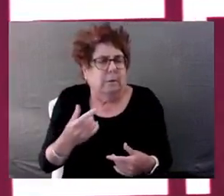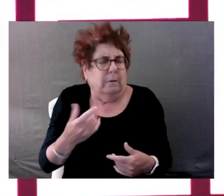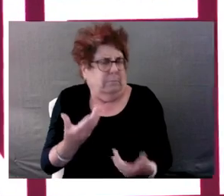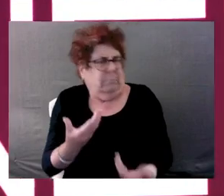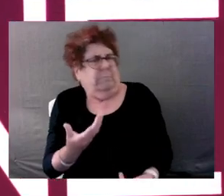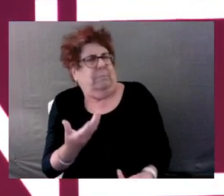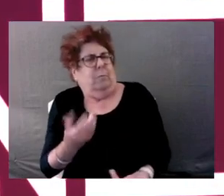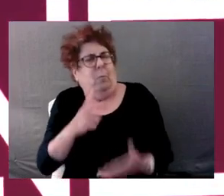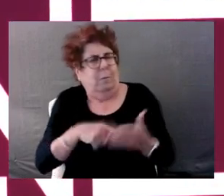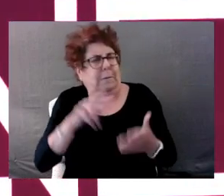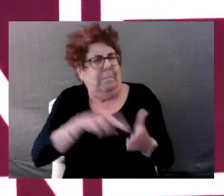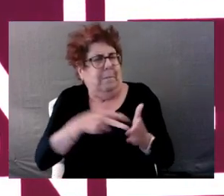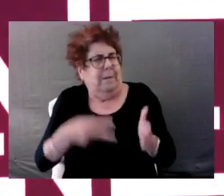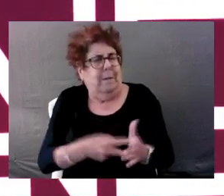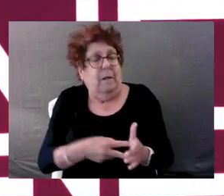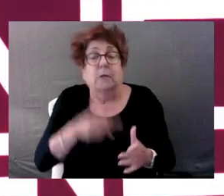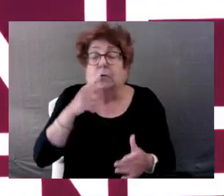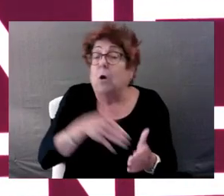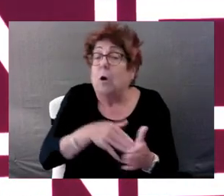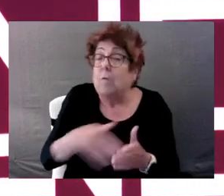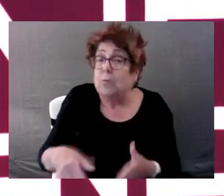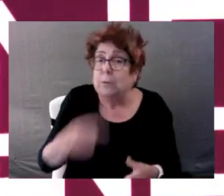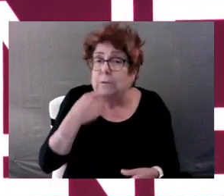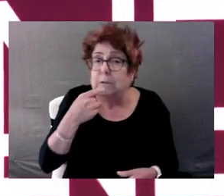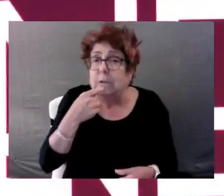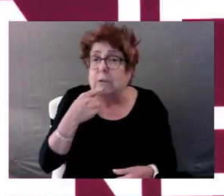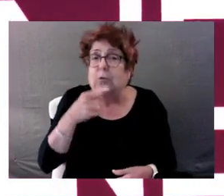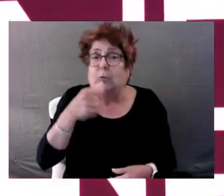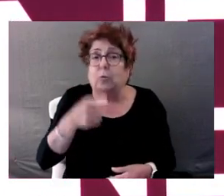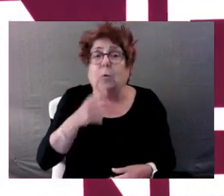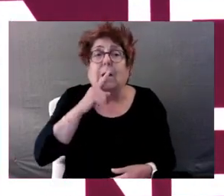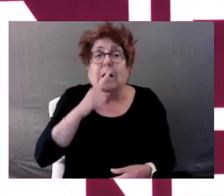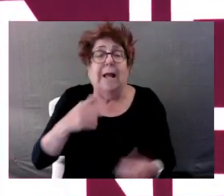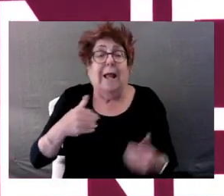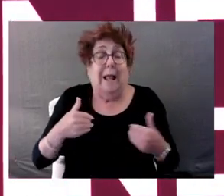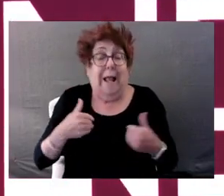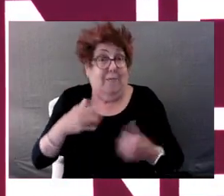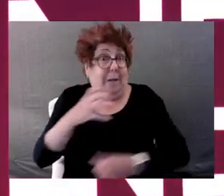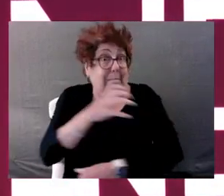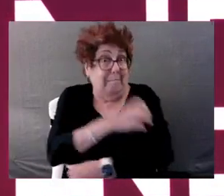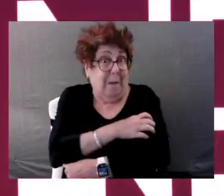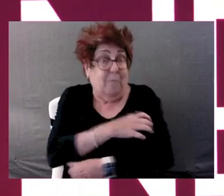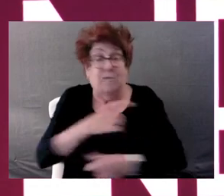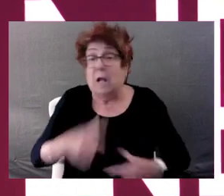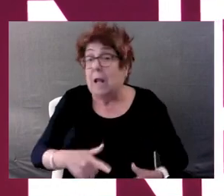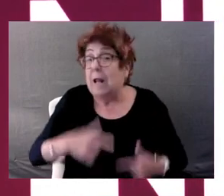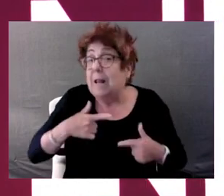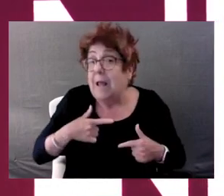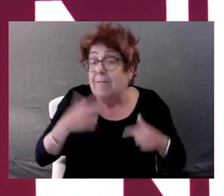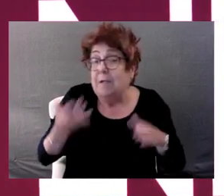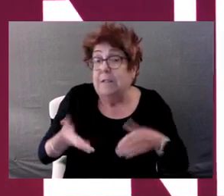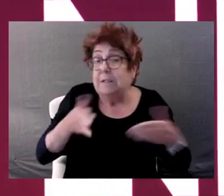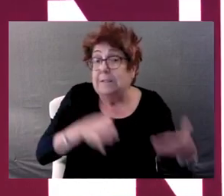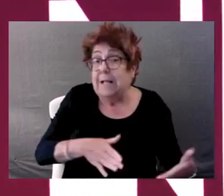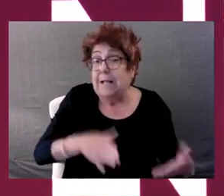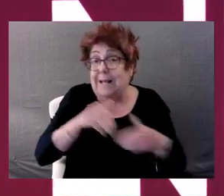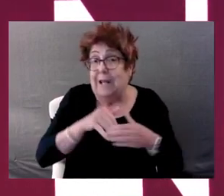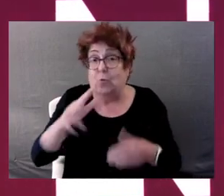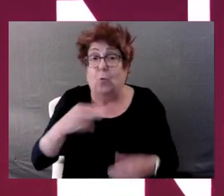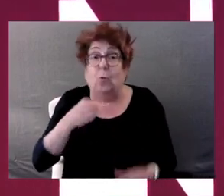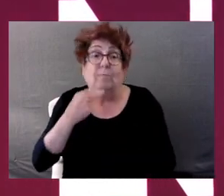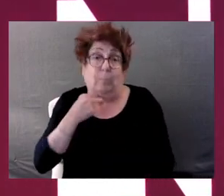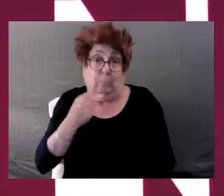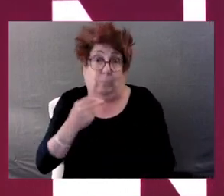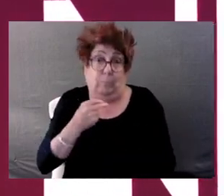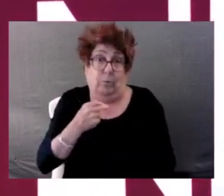that? And she would often say that you actually have the power of life and death in your tongue, that you can actually say something, whether